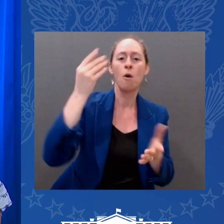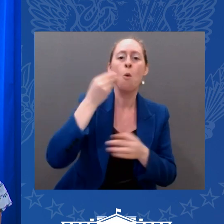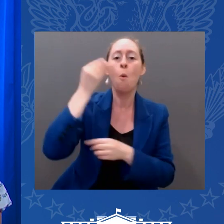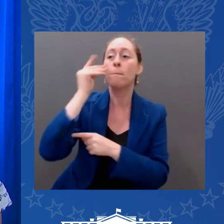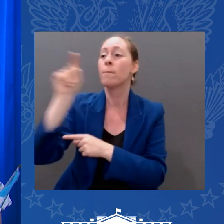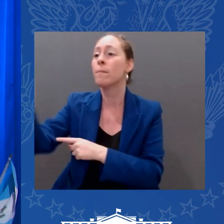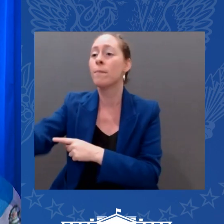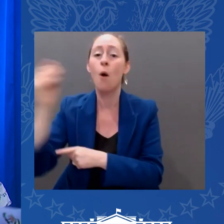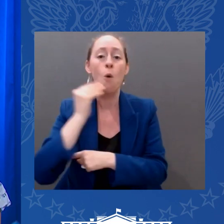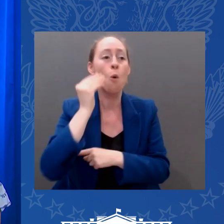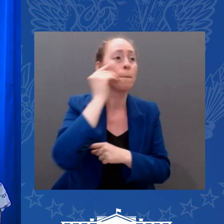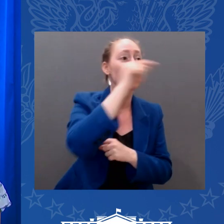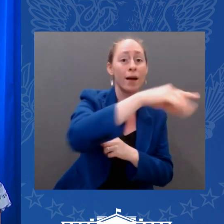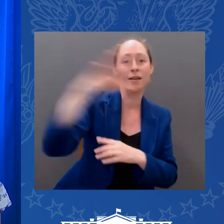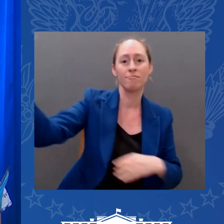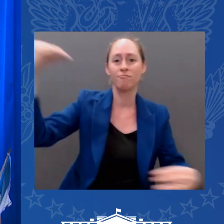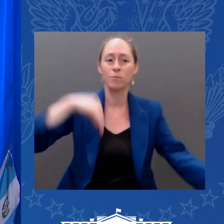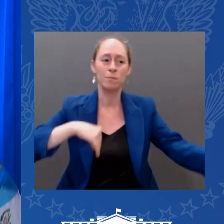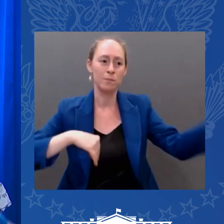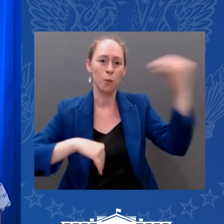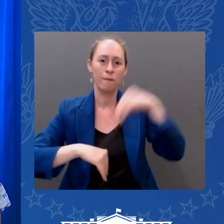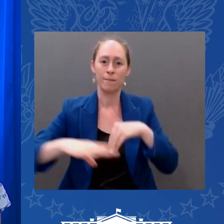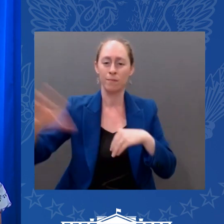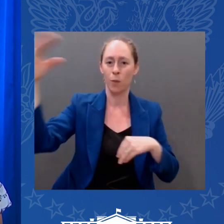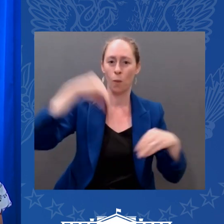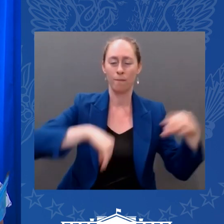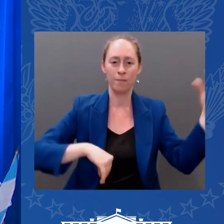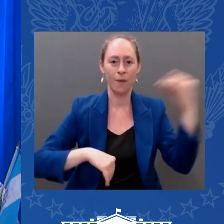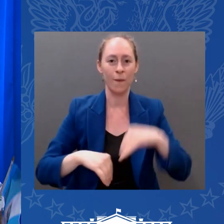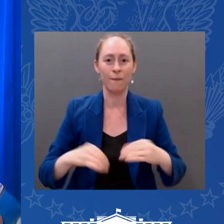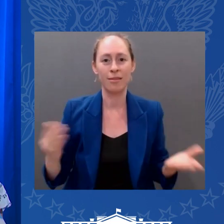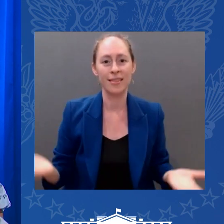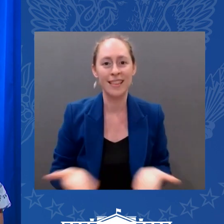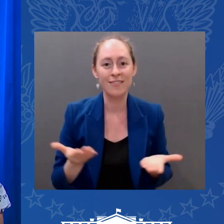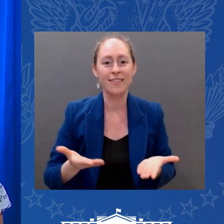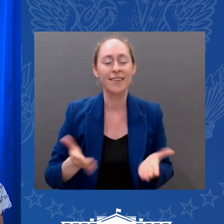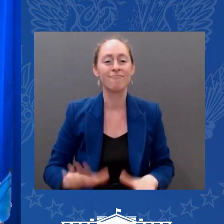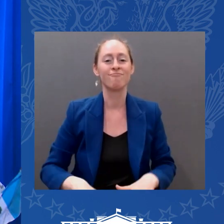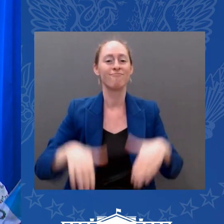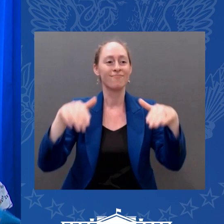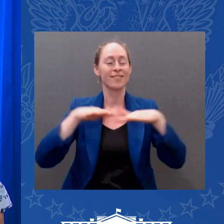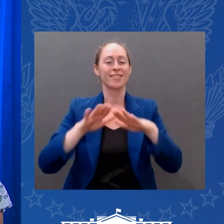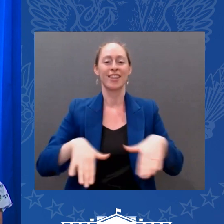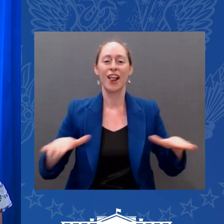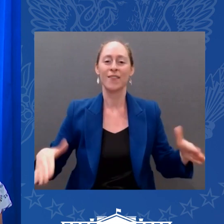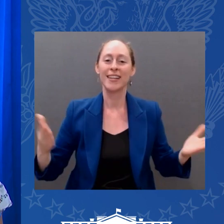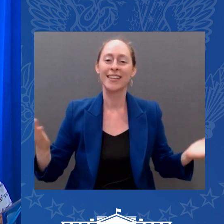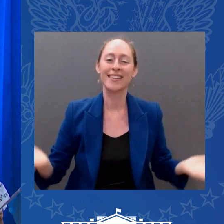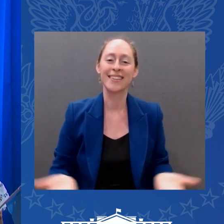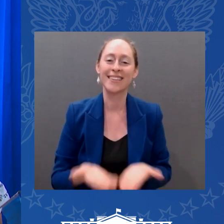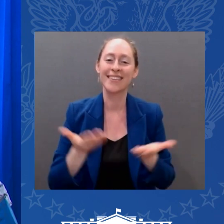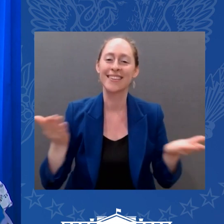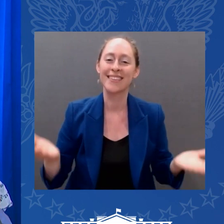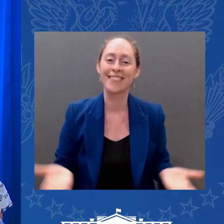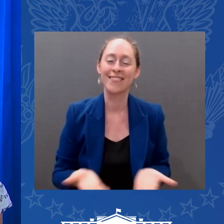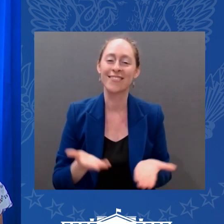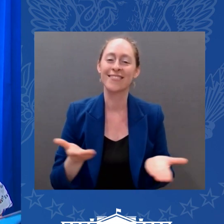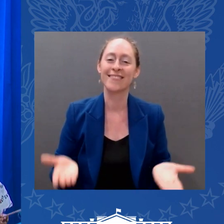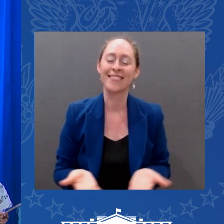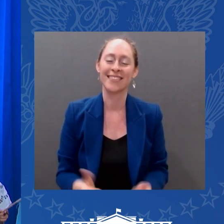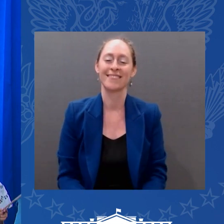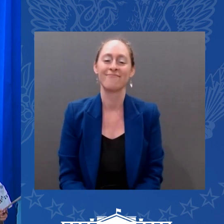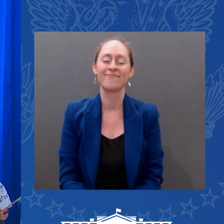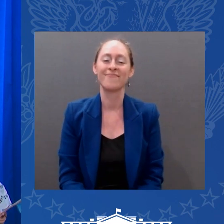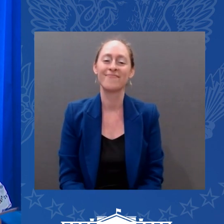of the best of California values and the best of American values, our very own, the Vice President of